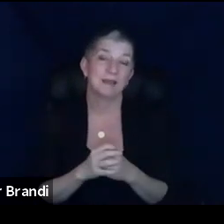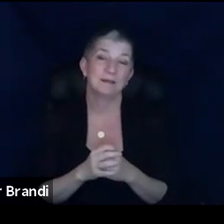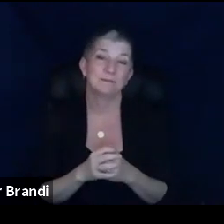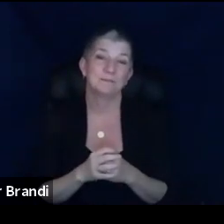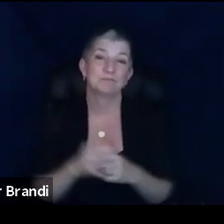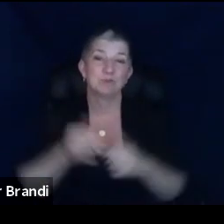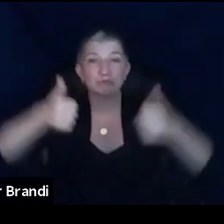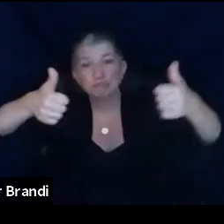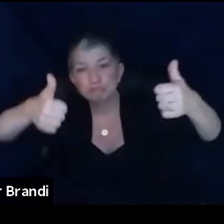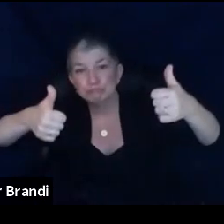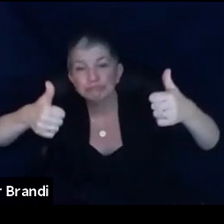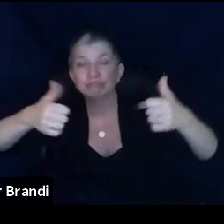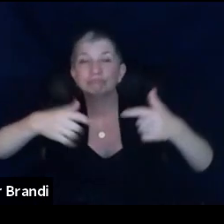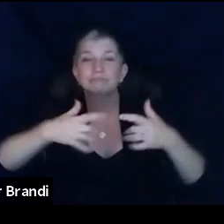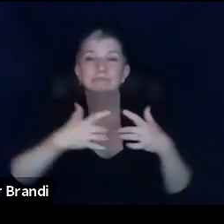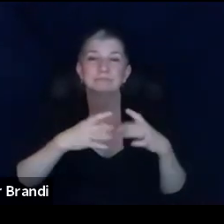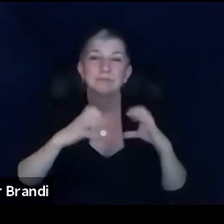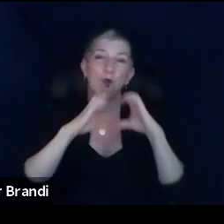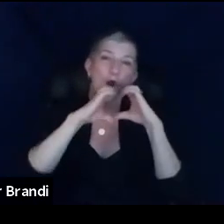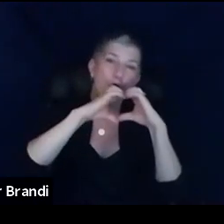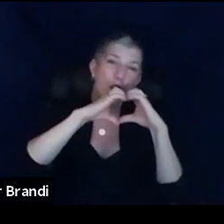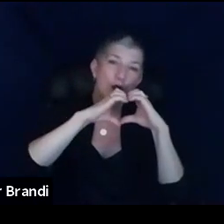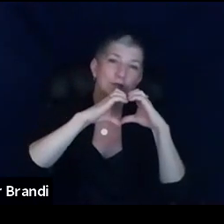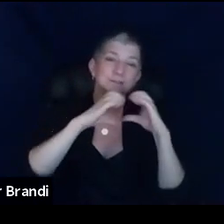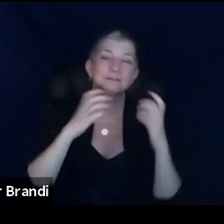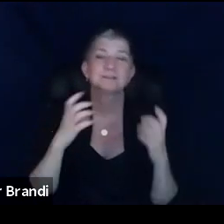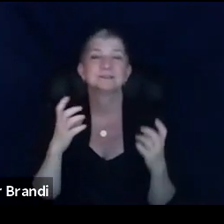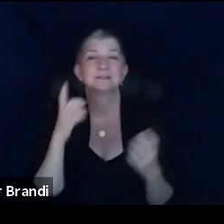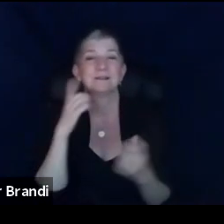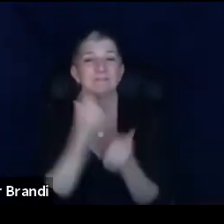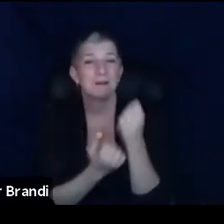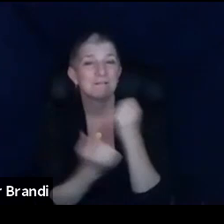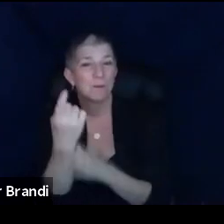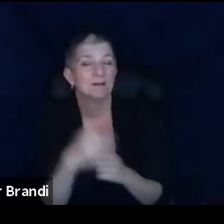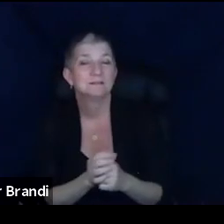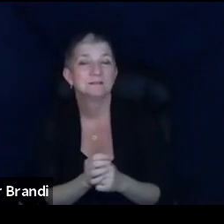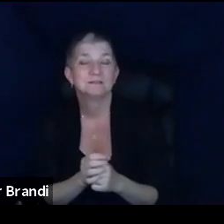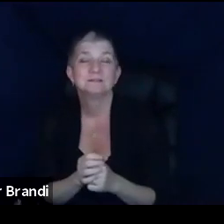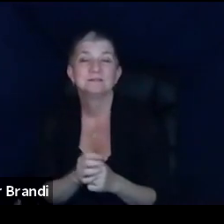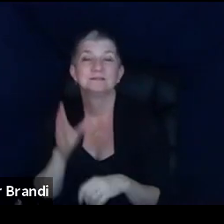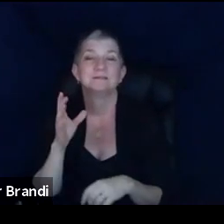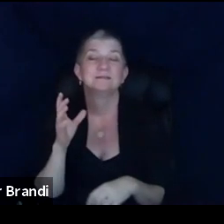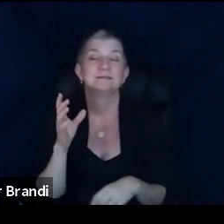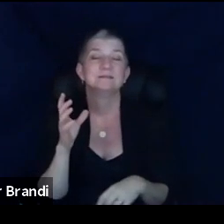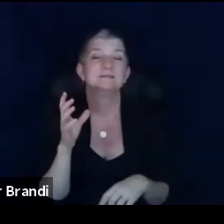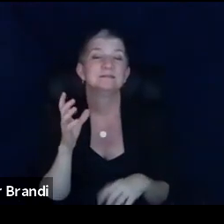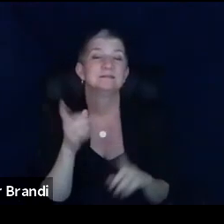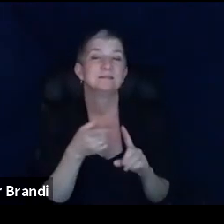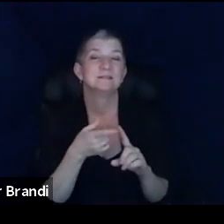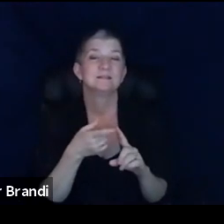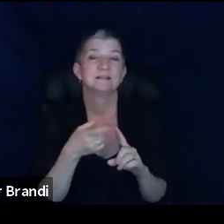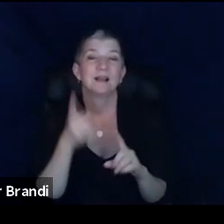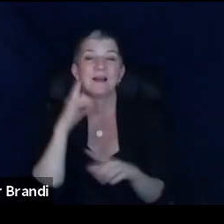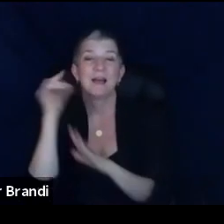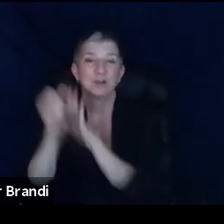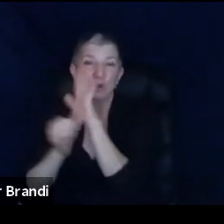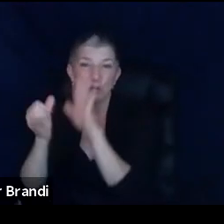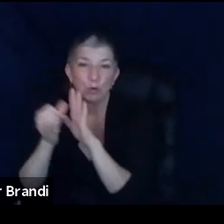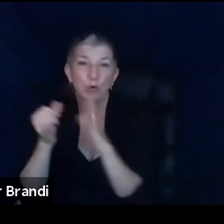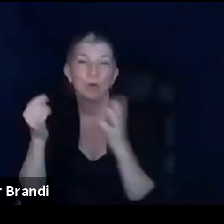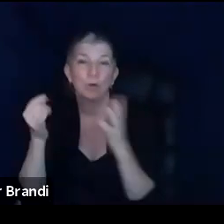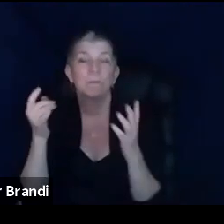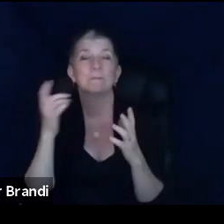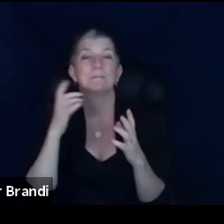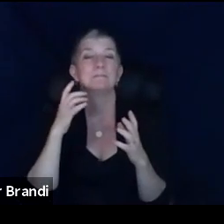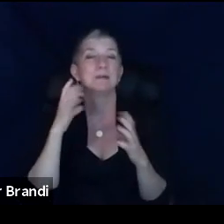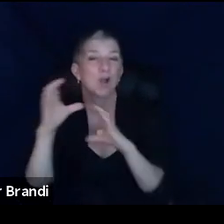thumbs up and heart emojis for everybody on the panel from our YouTube